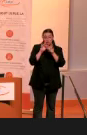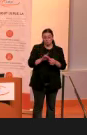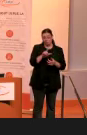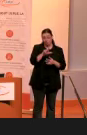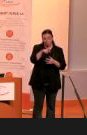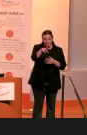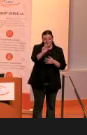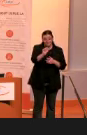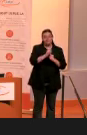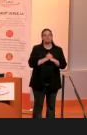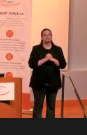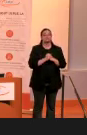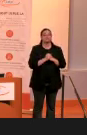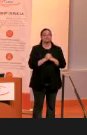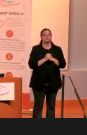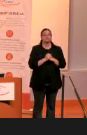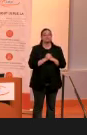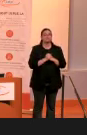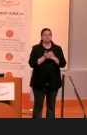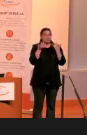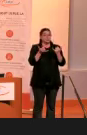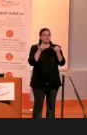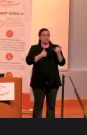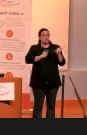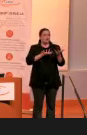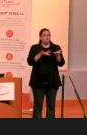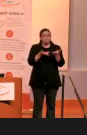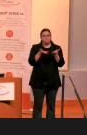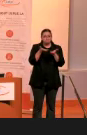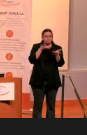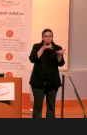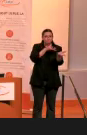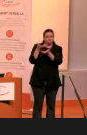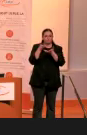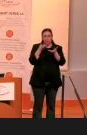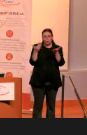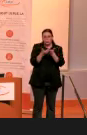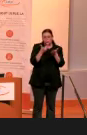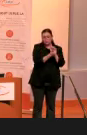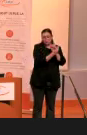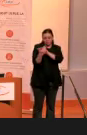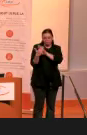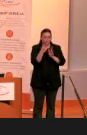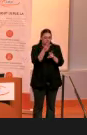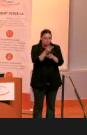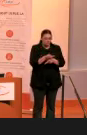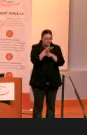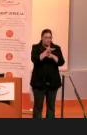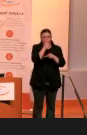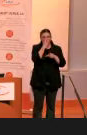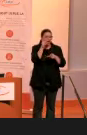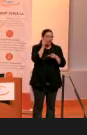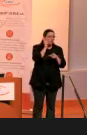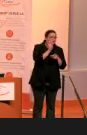been asked to talk about new approaches to lupus. I saw that Jennifer and Maureen and